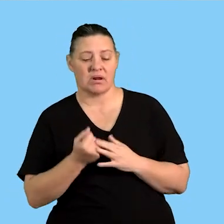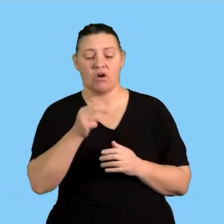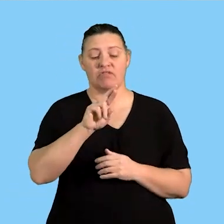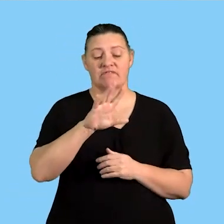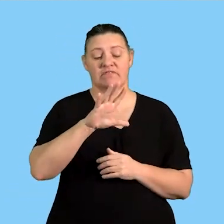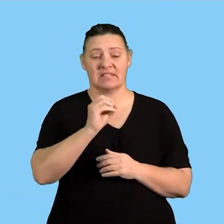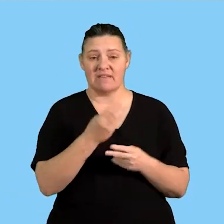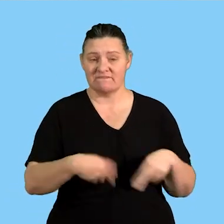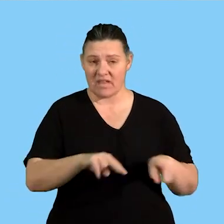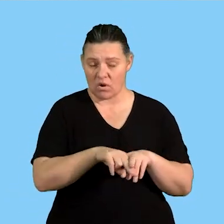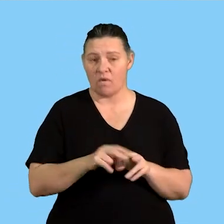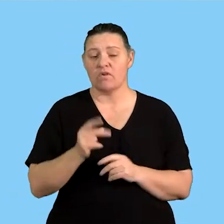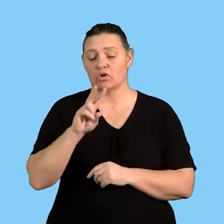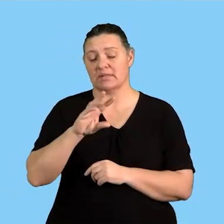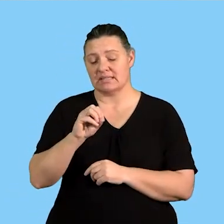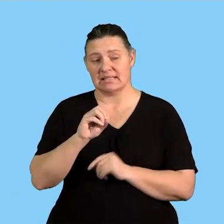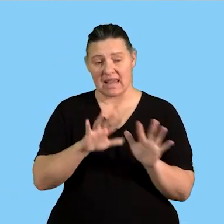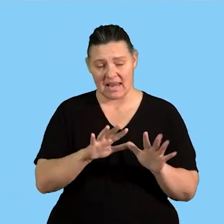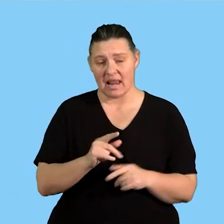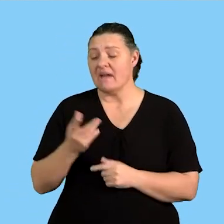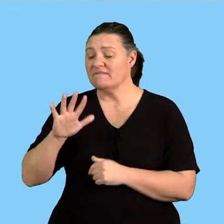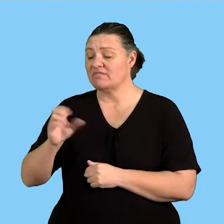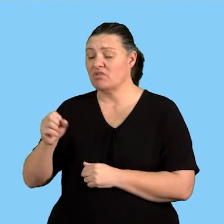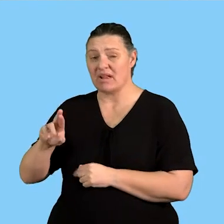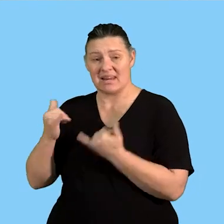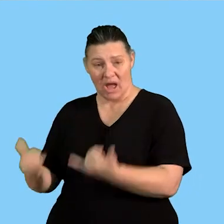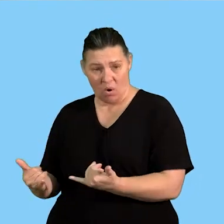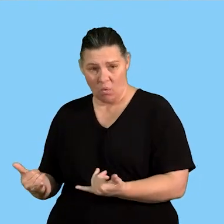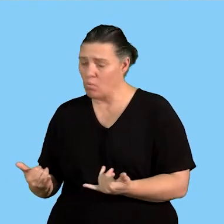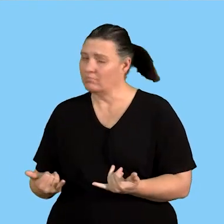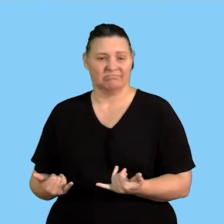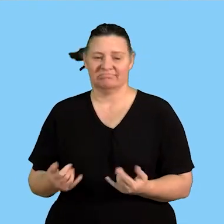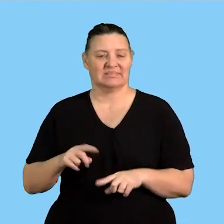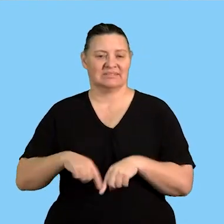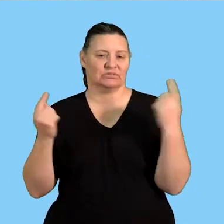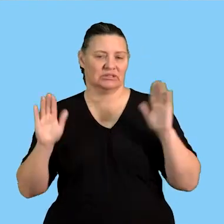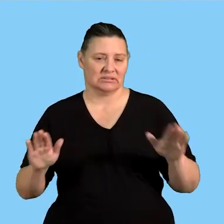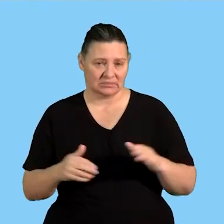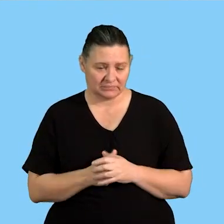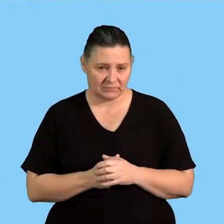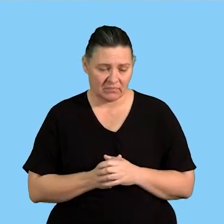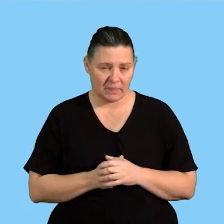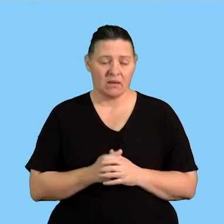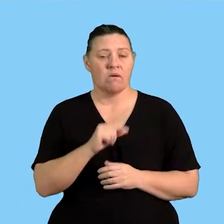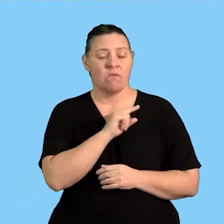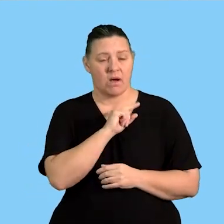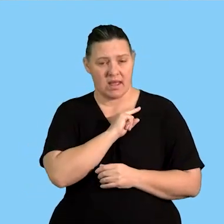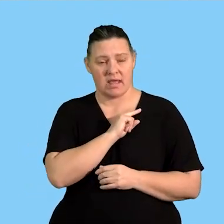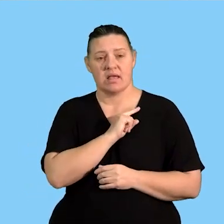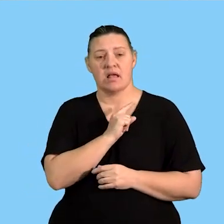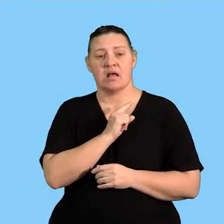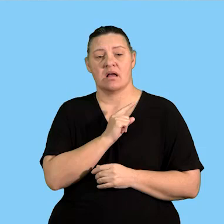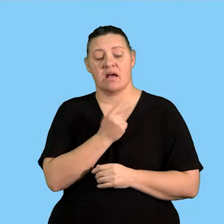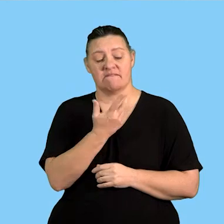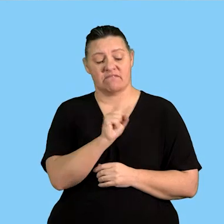value for 2010 is not the same for the 50 Rand value for 2050, because whatever the 50